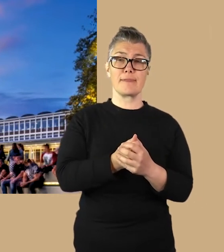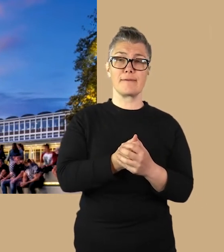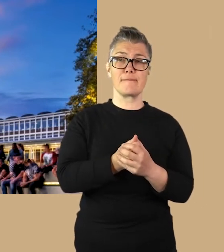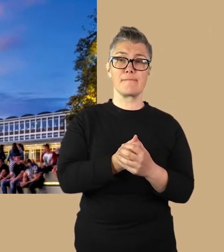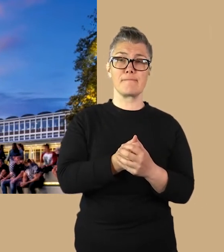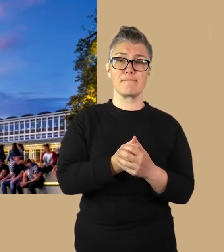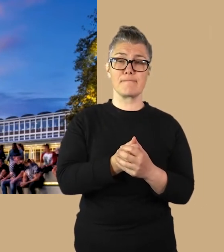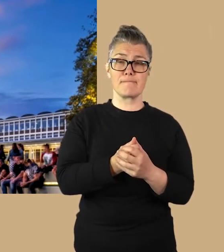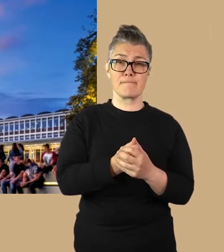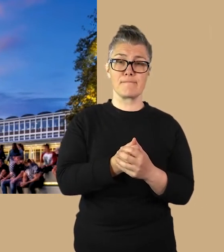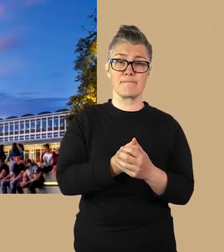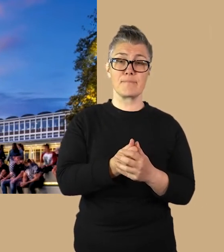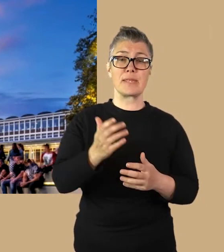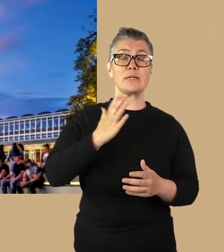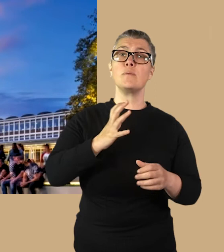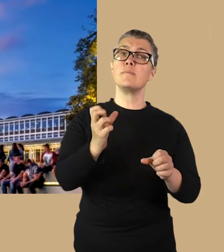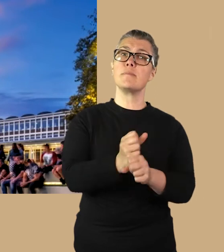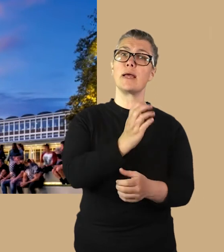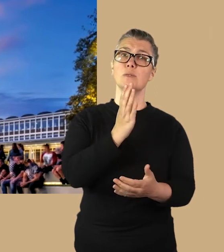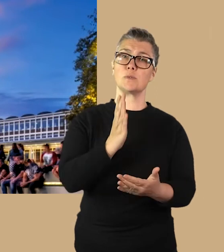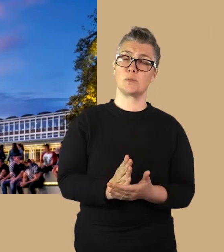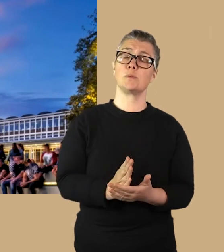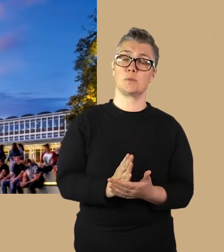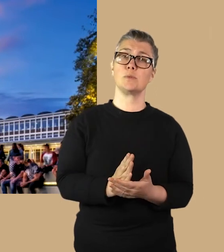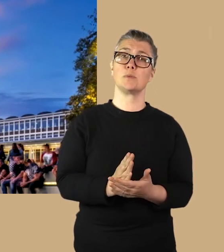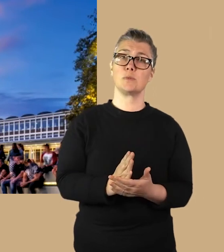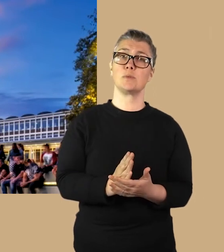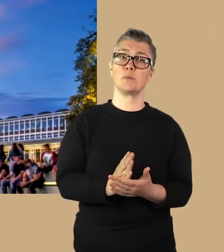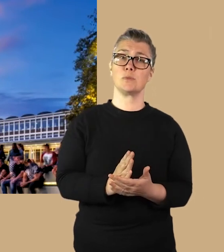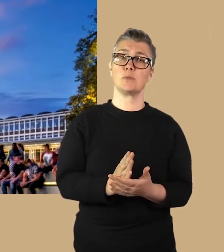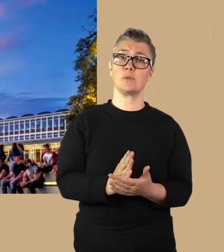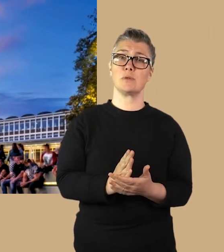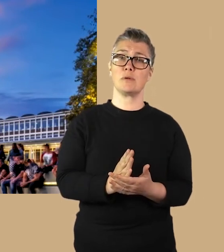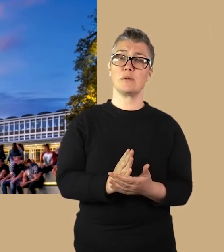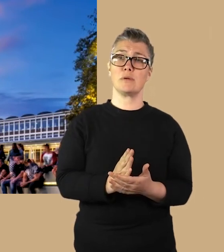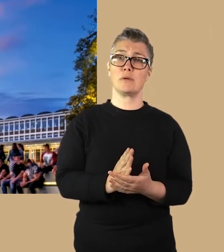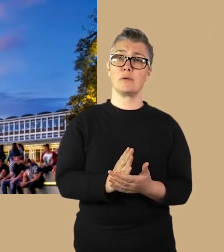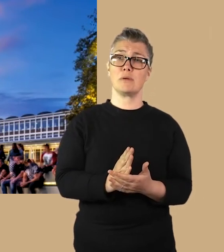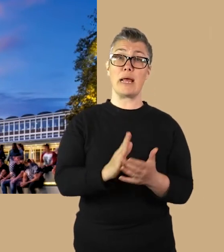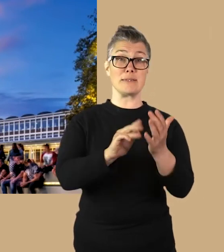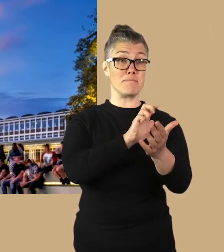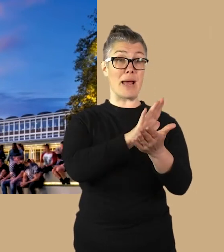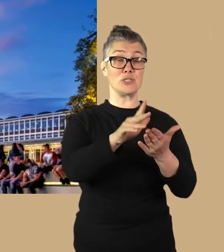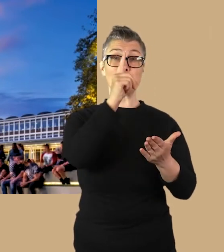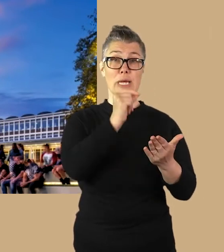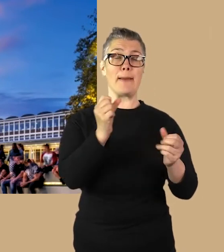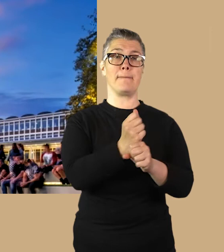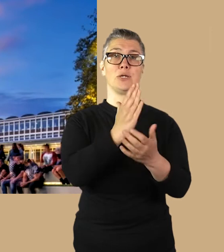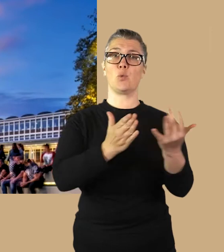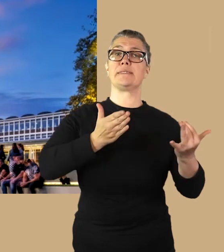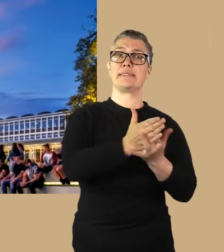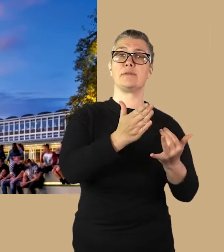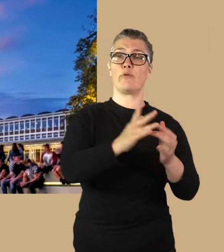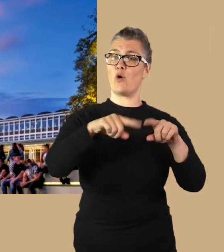you have to make sure that as much as you can make things accessible for us to